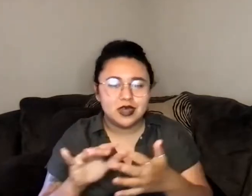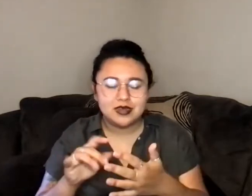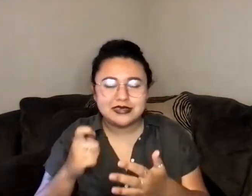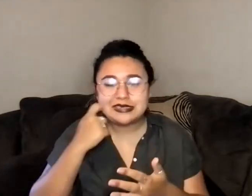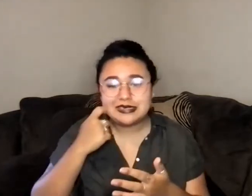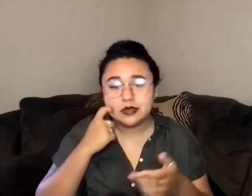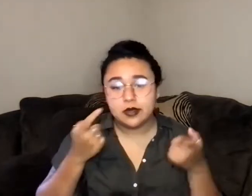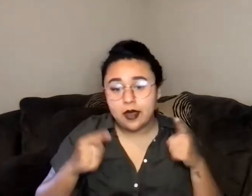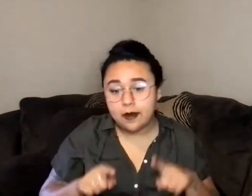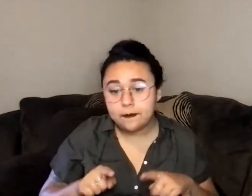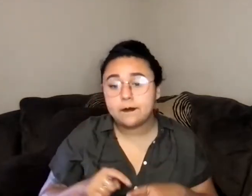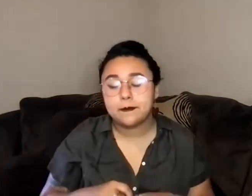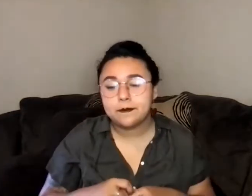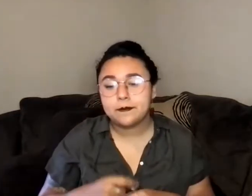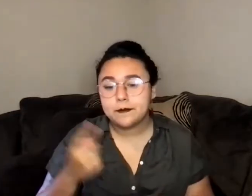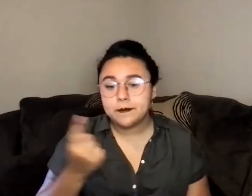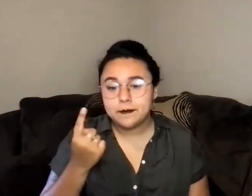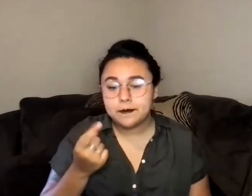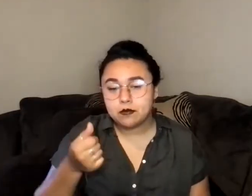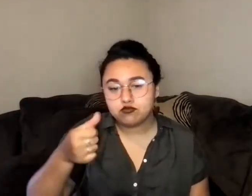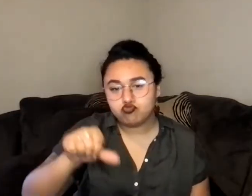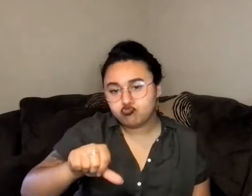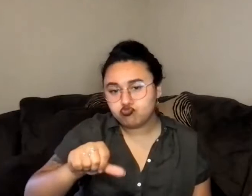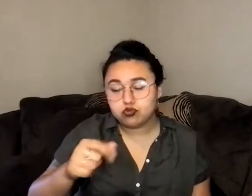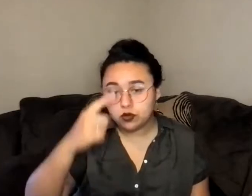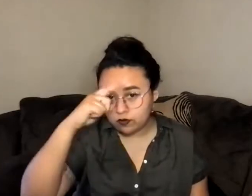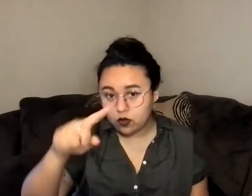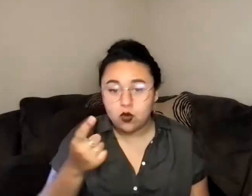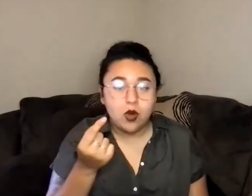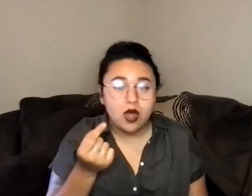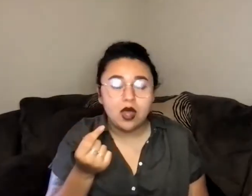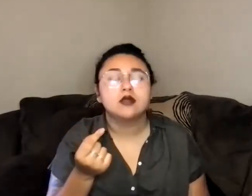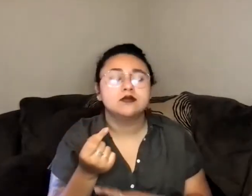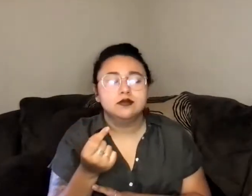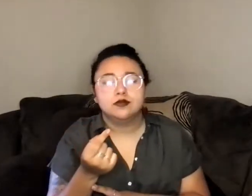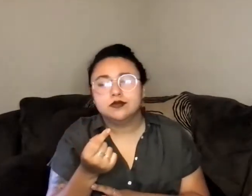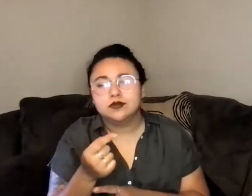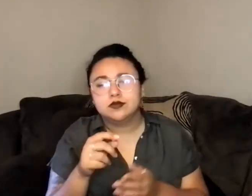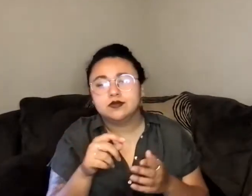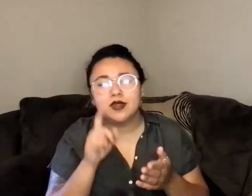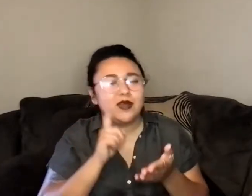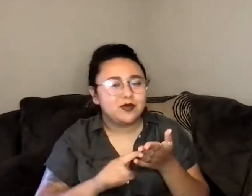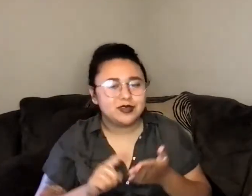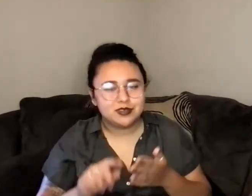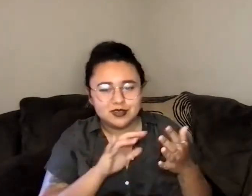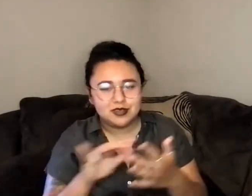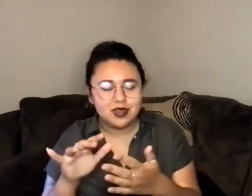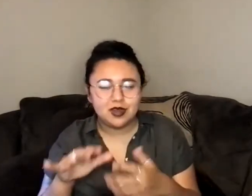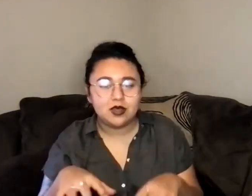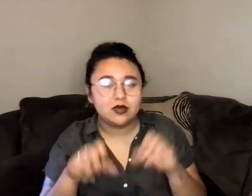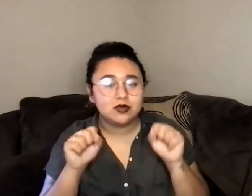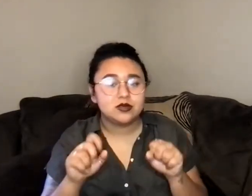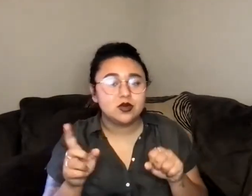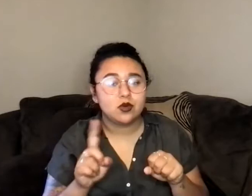recently, someone was turned down for a research study that's being done at a